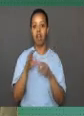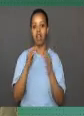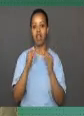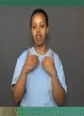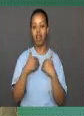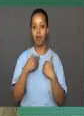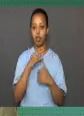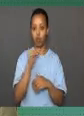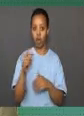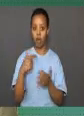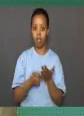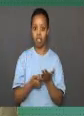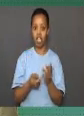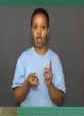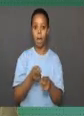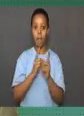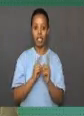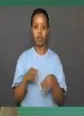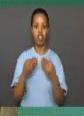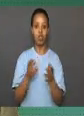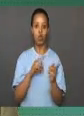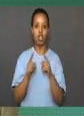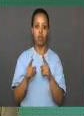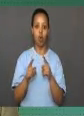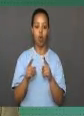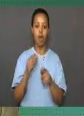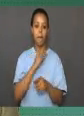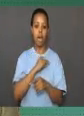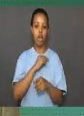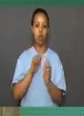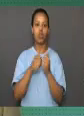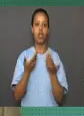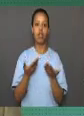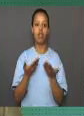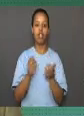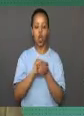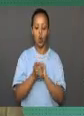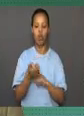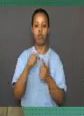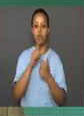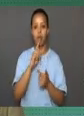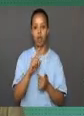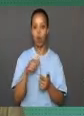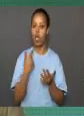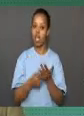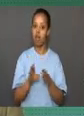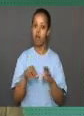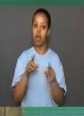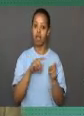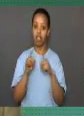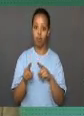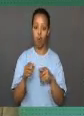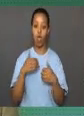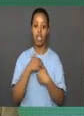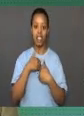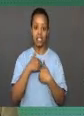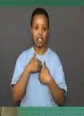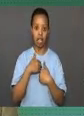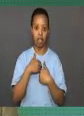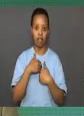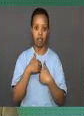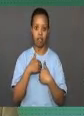in turn affects their behavior. By doing so, the animal is able